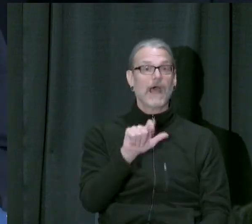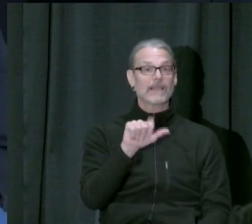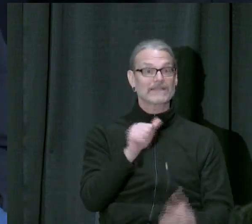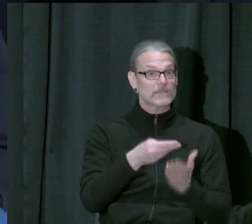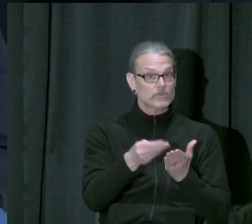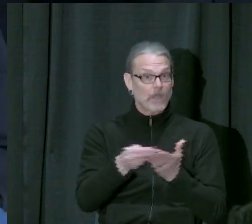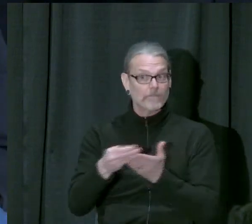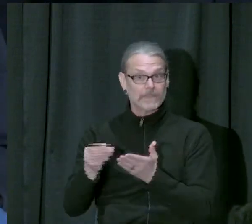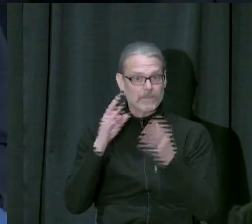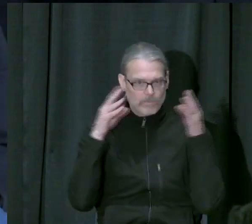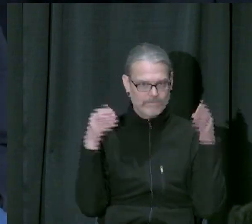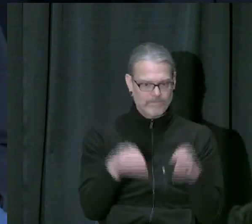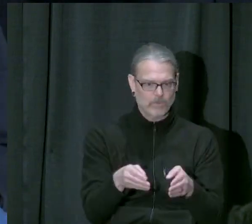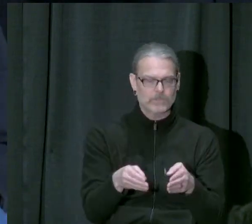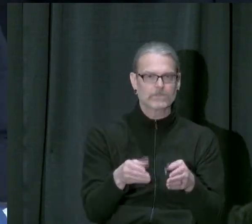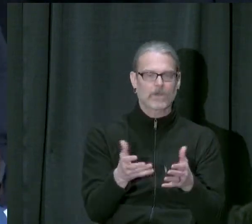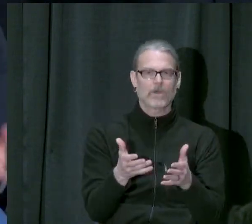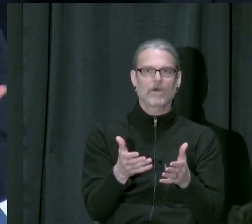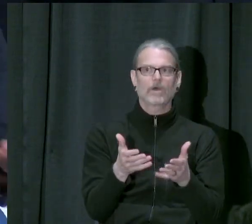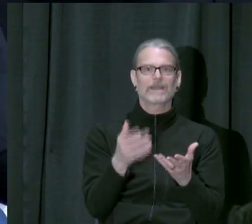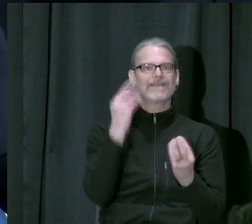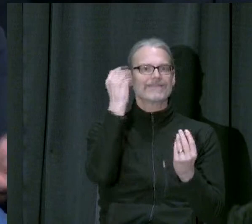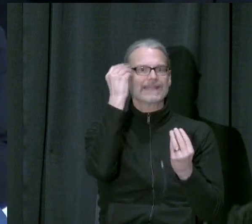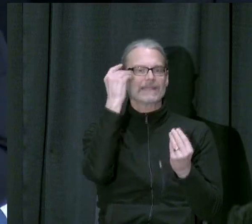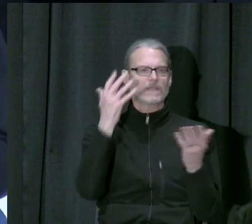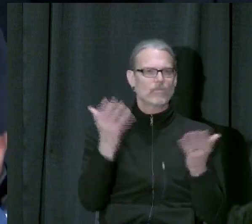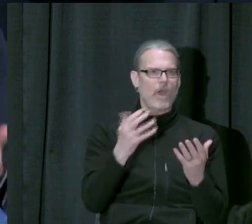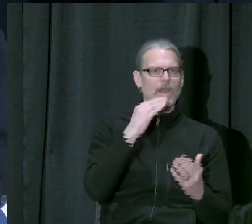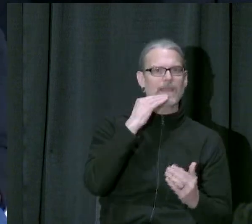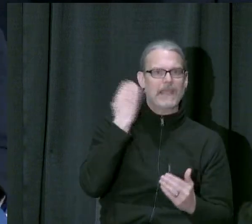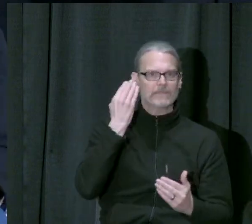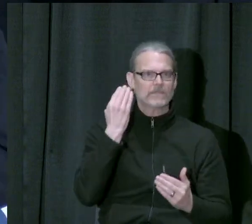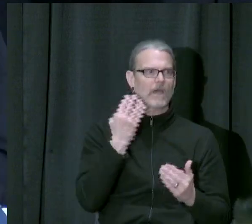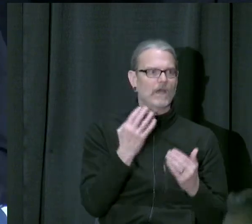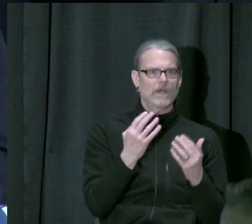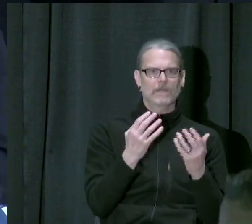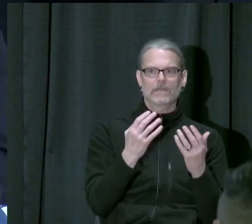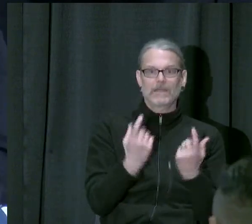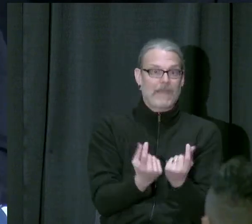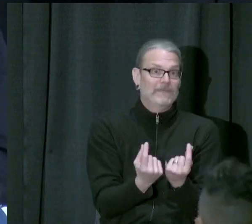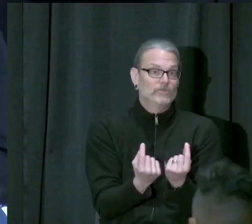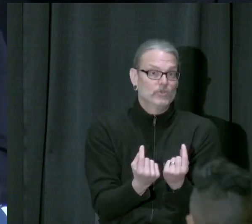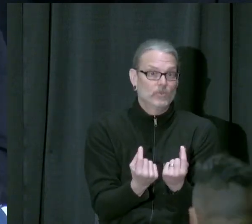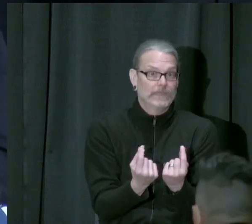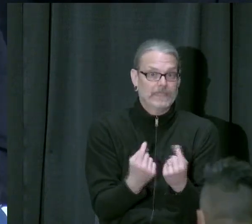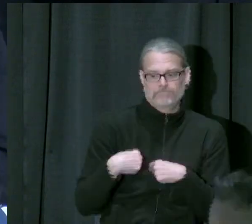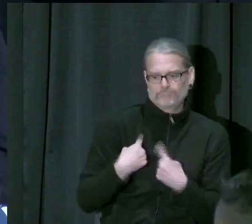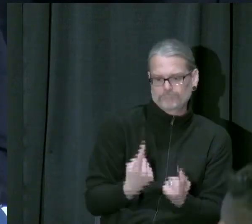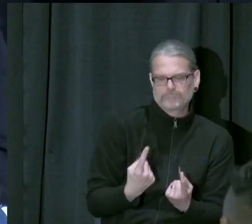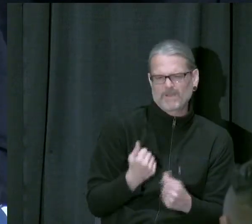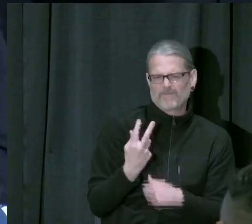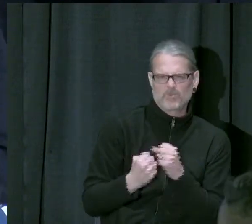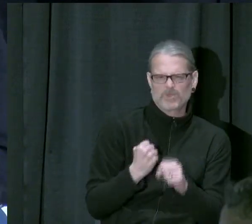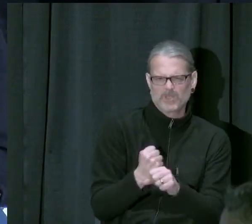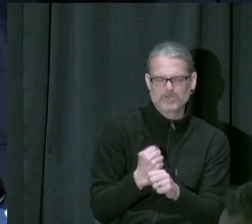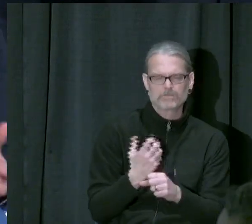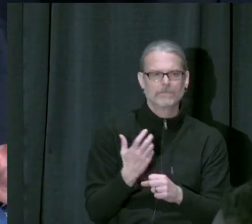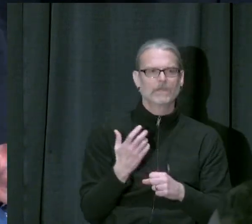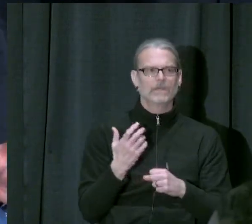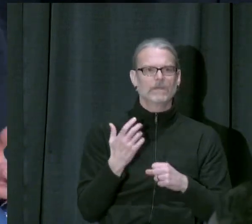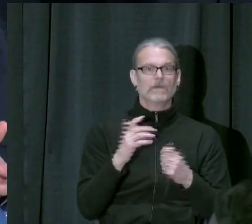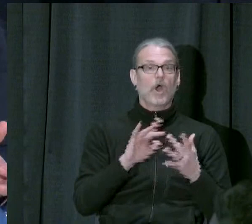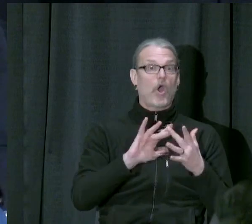focus into thinking what Amazon has been able to do best in the past few years, which is